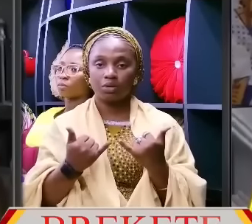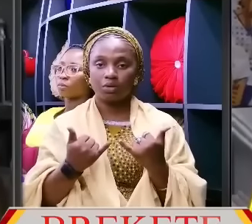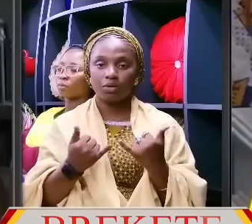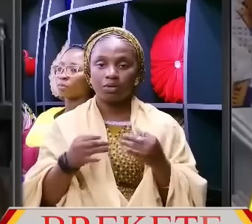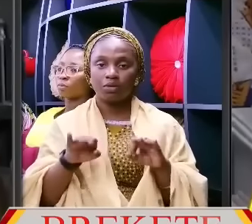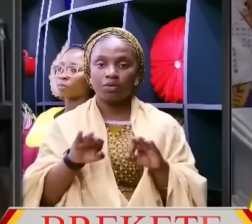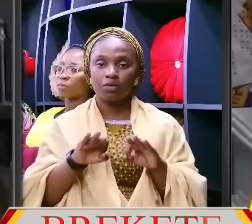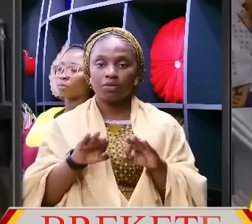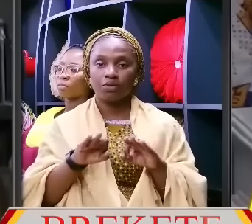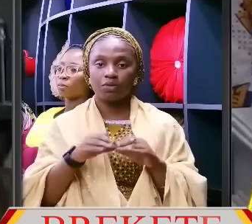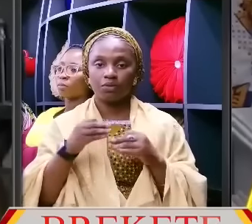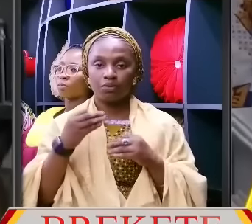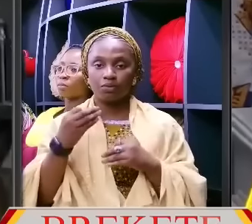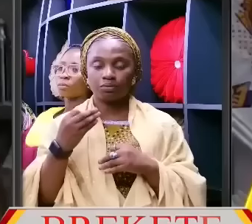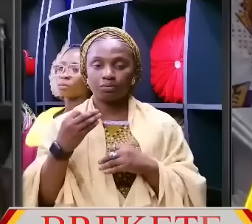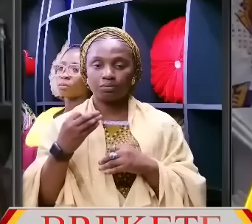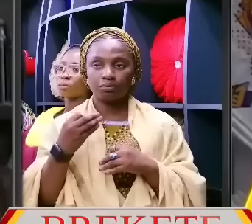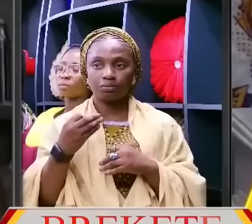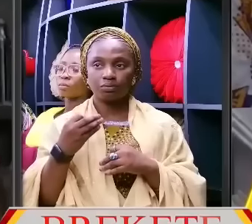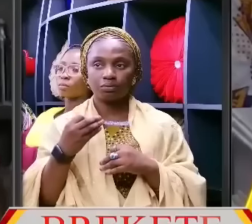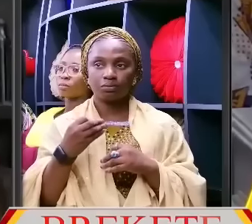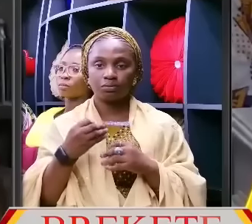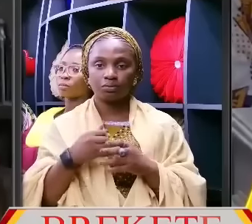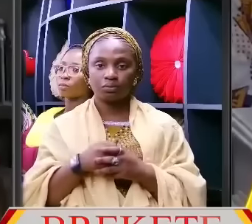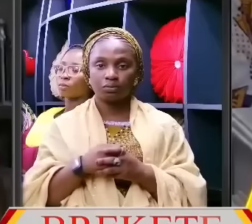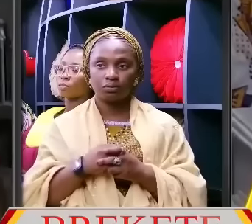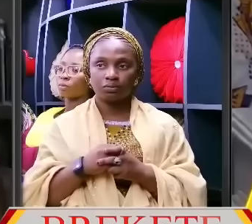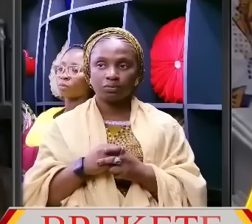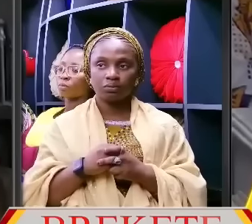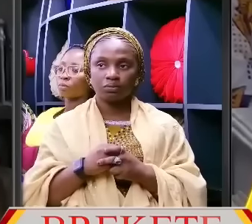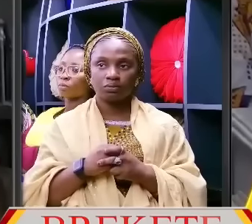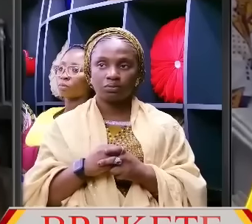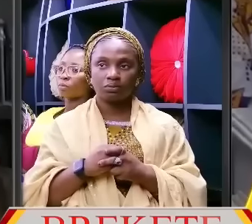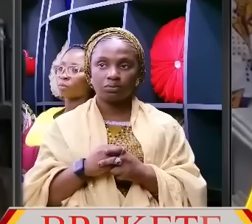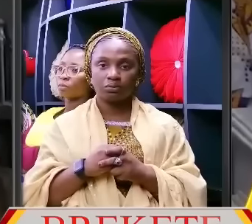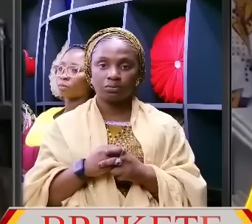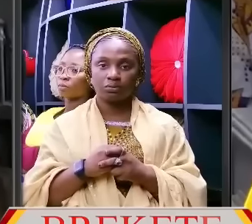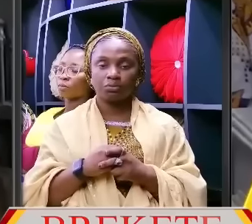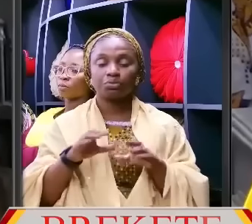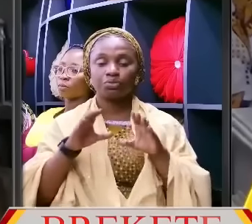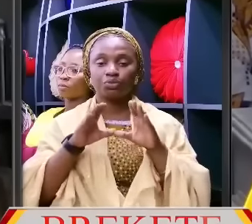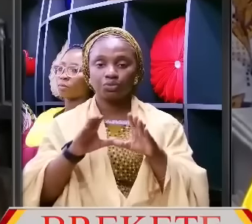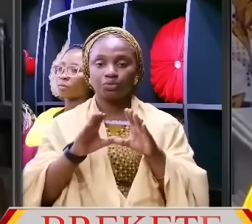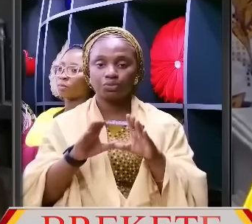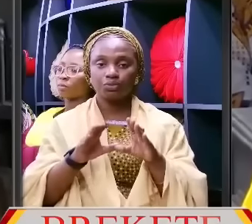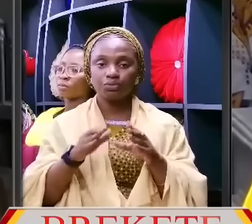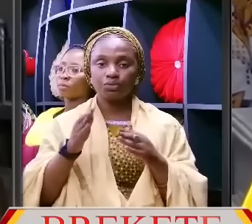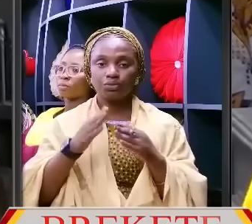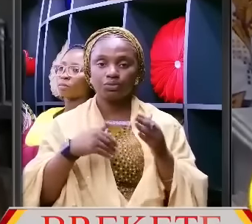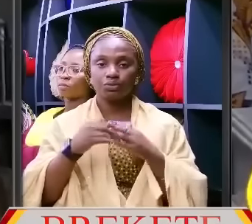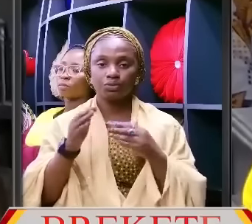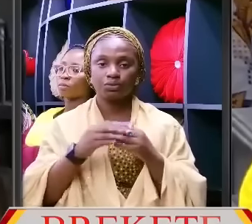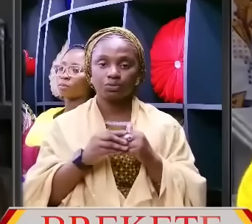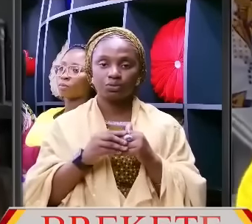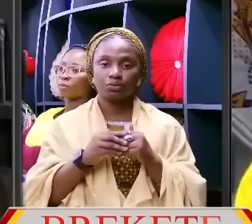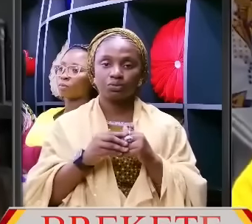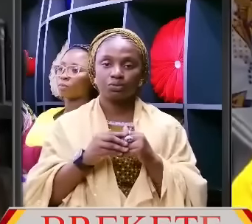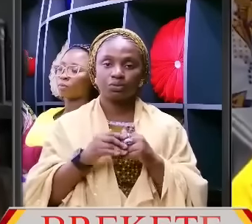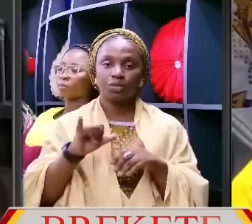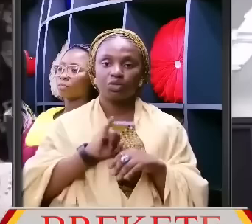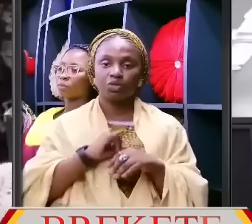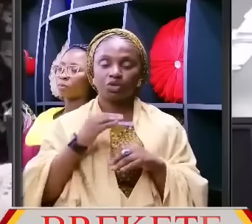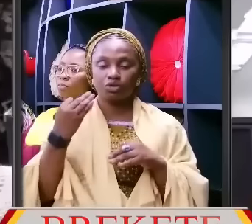we are wasting time. This now something we don't talk since yesterday. Please let us round up. So that I won't make we